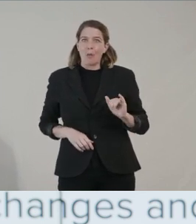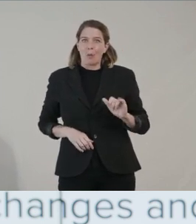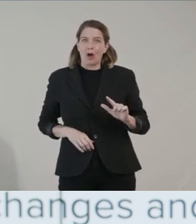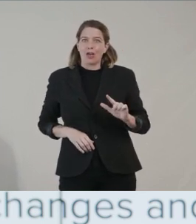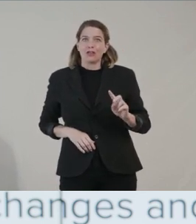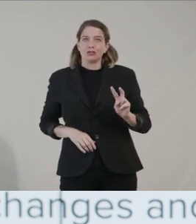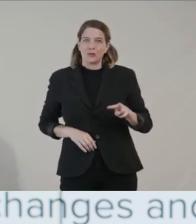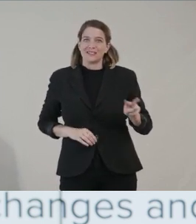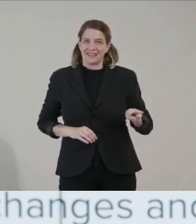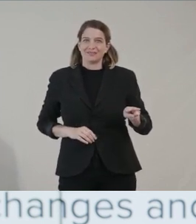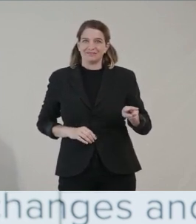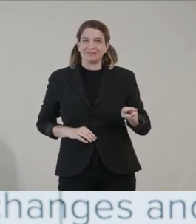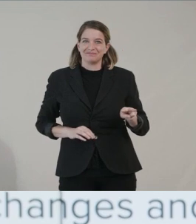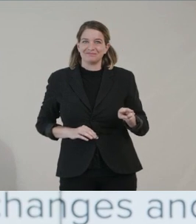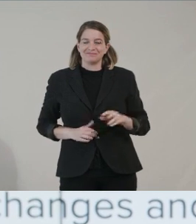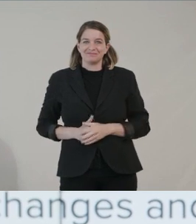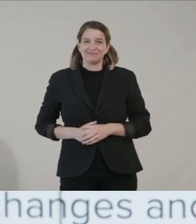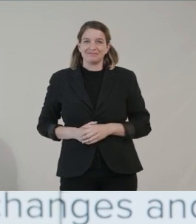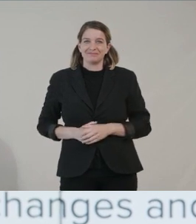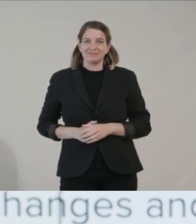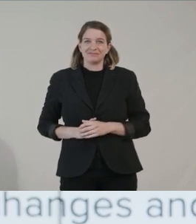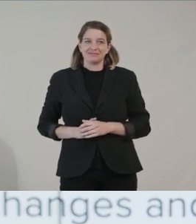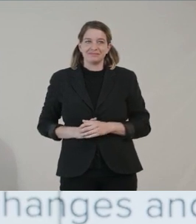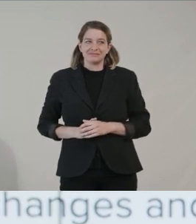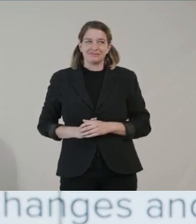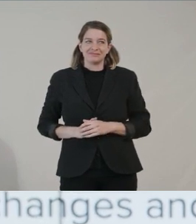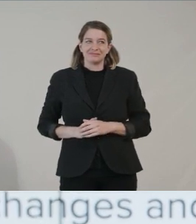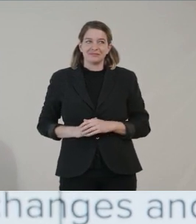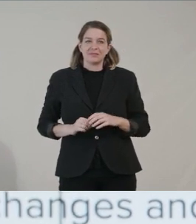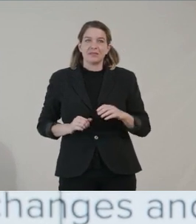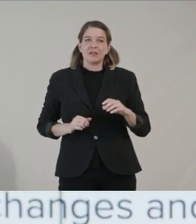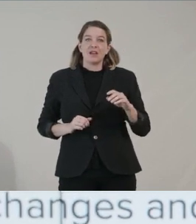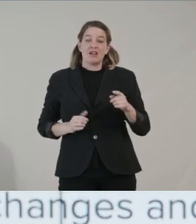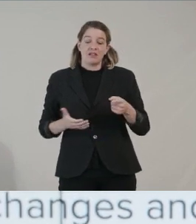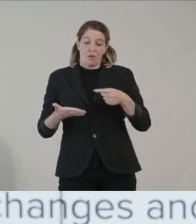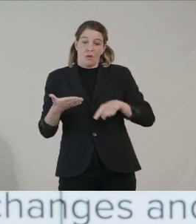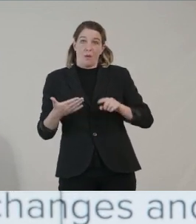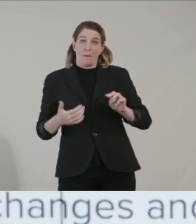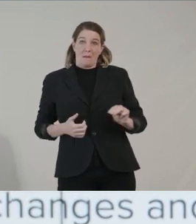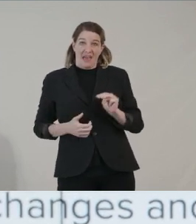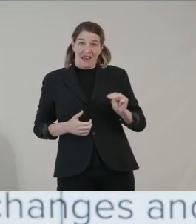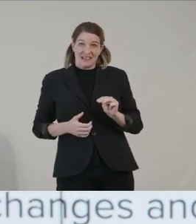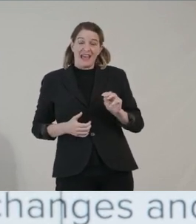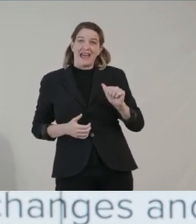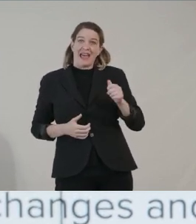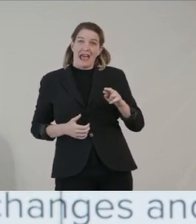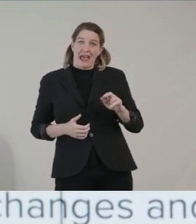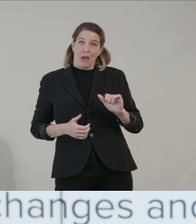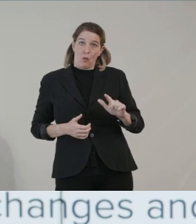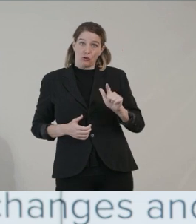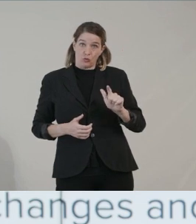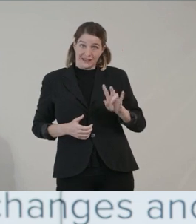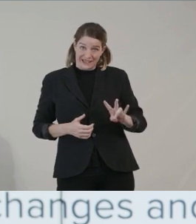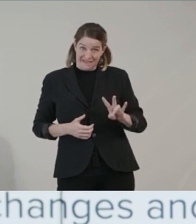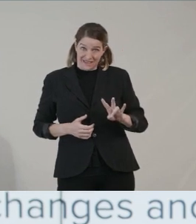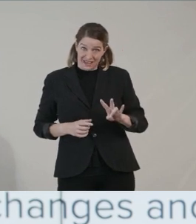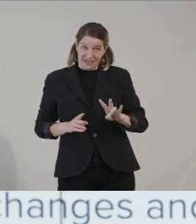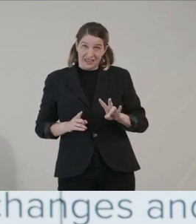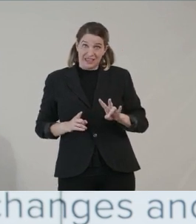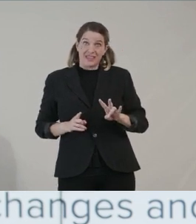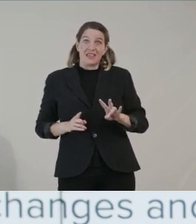and that the 27th will be on Monday, and that next Friday is May